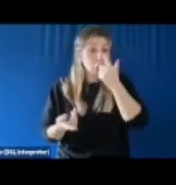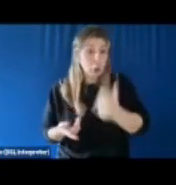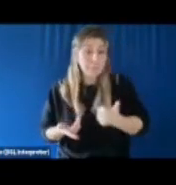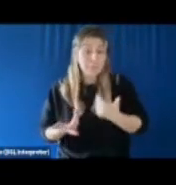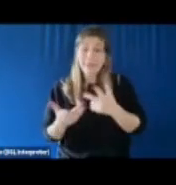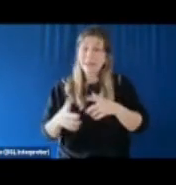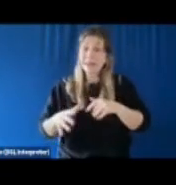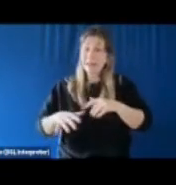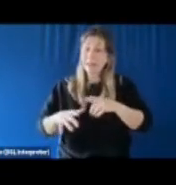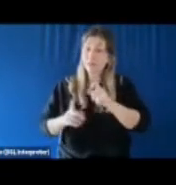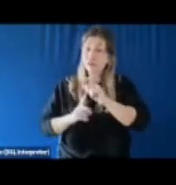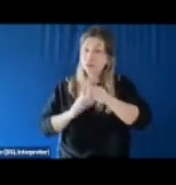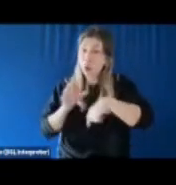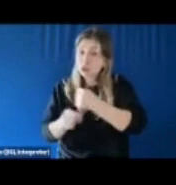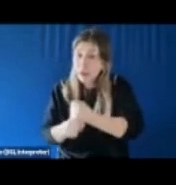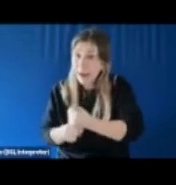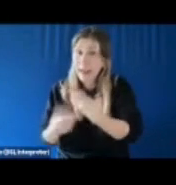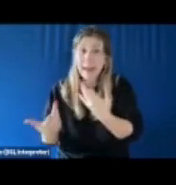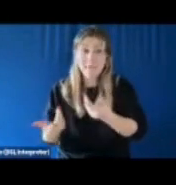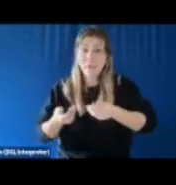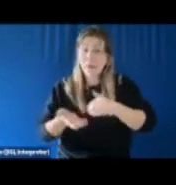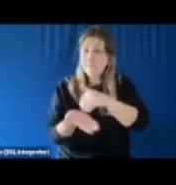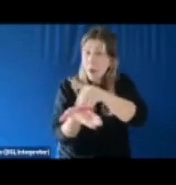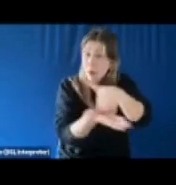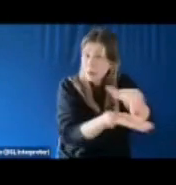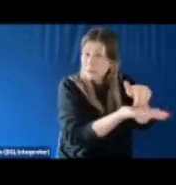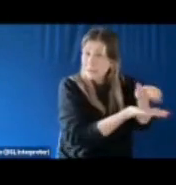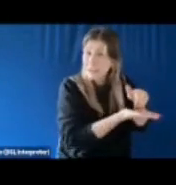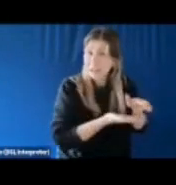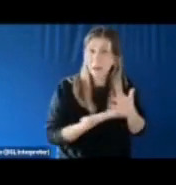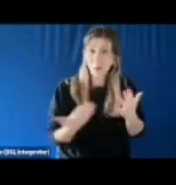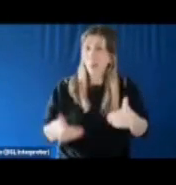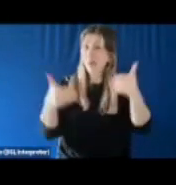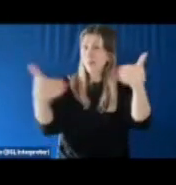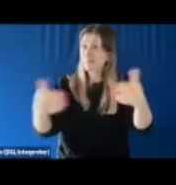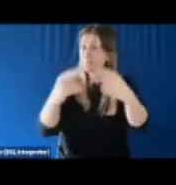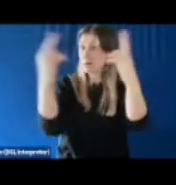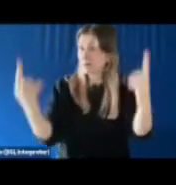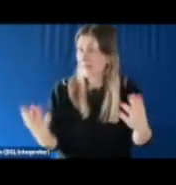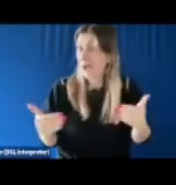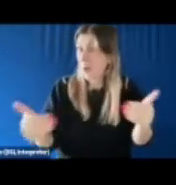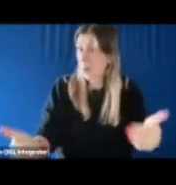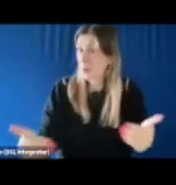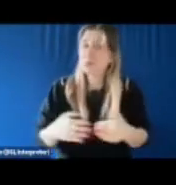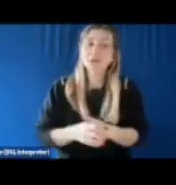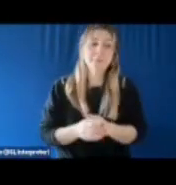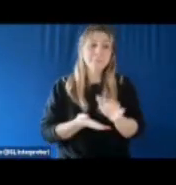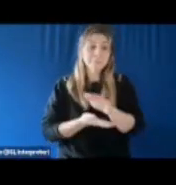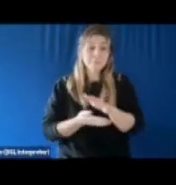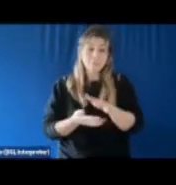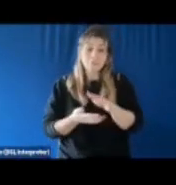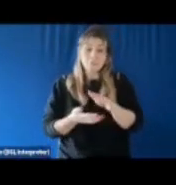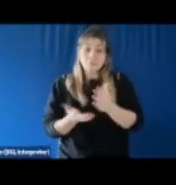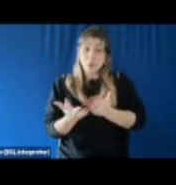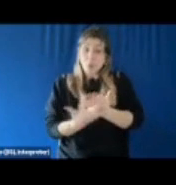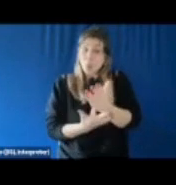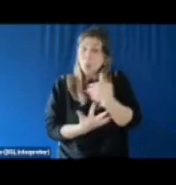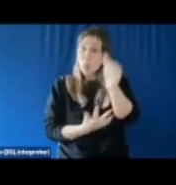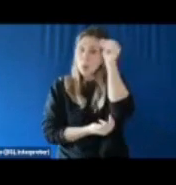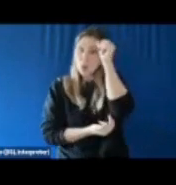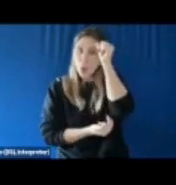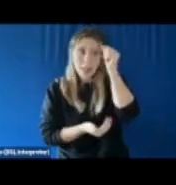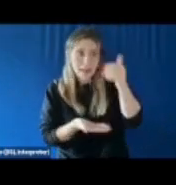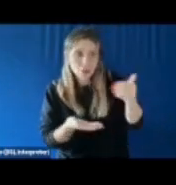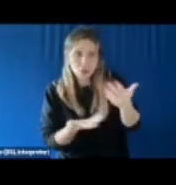of house especially. The idea is that the knowledge that you gain from your survey would be shared across the whole organization, and it